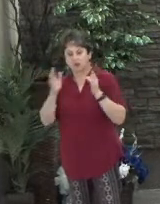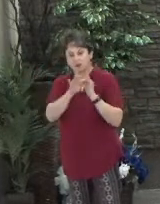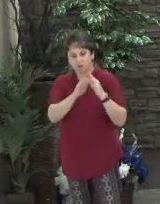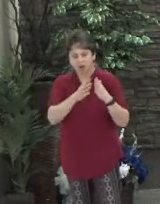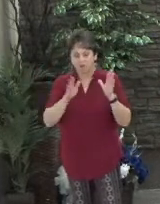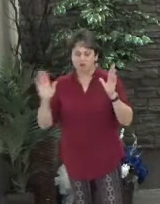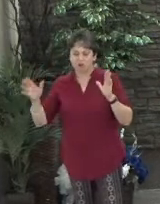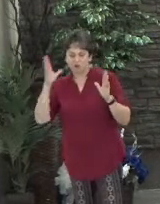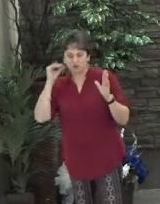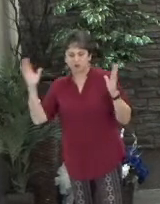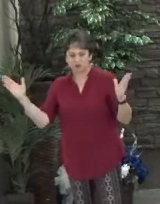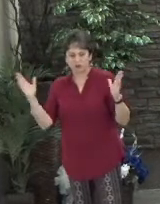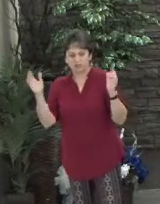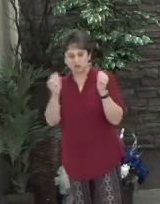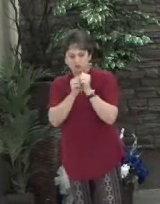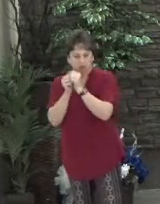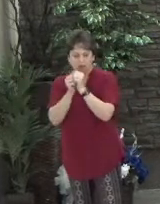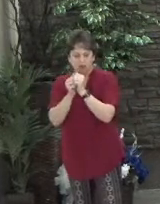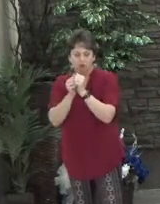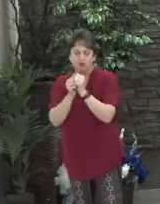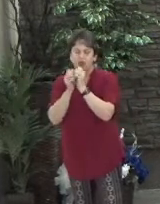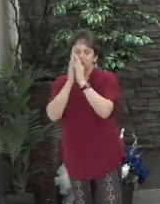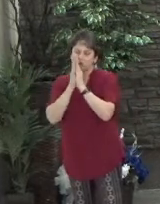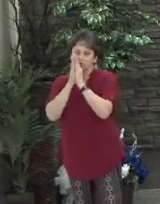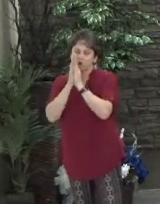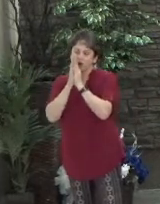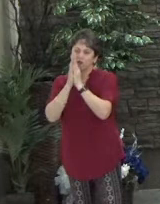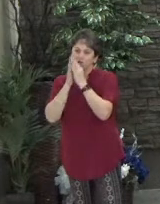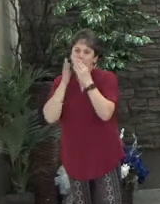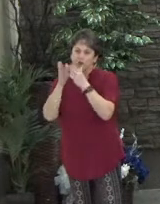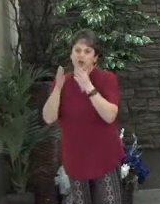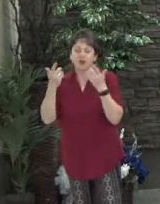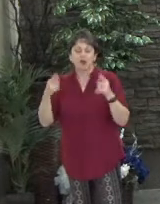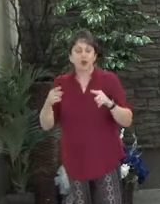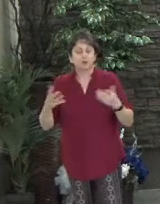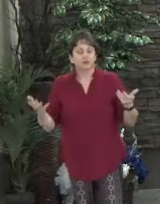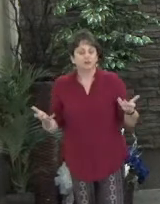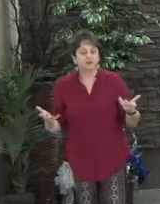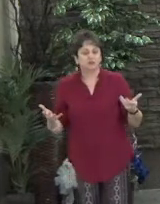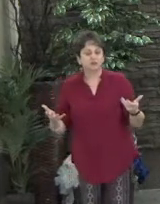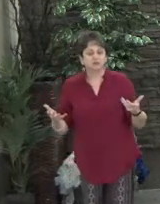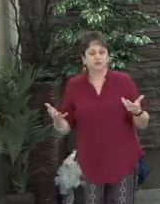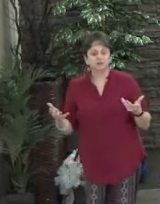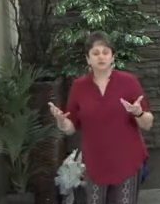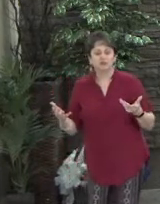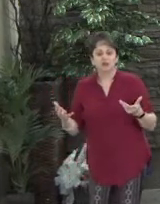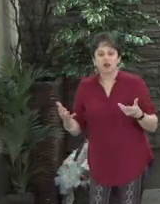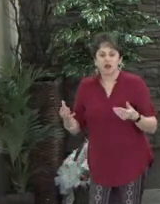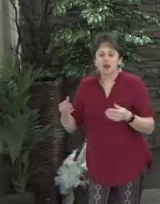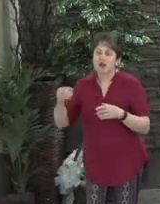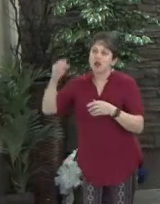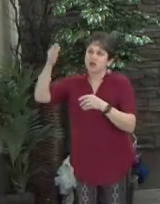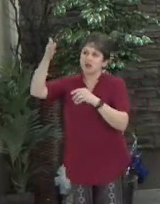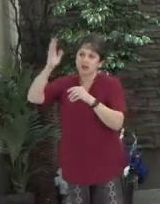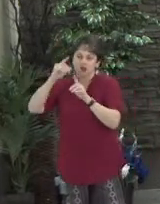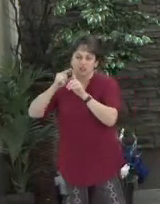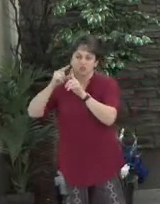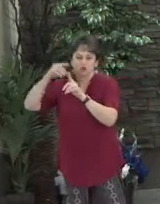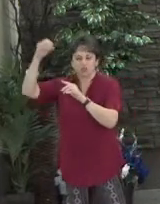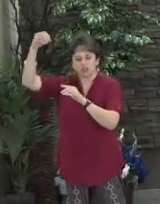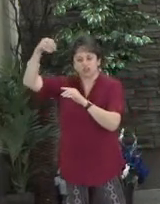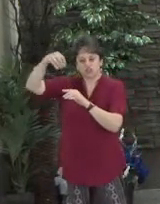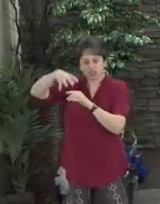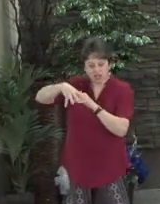their experience in that prayerful reflection, what happens is the light of the Word shines in a way that